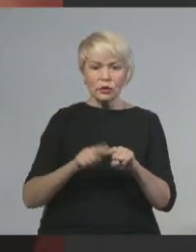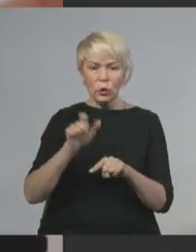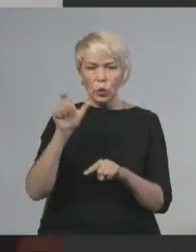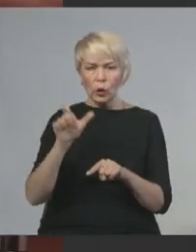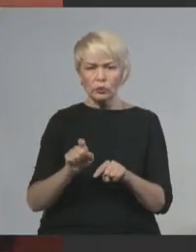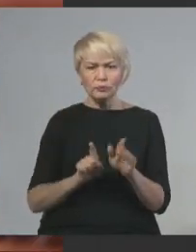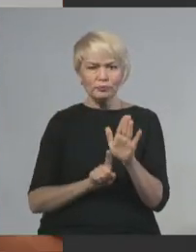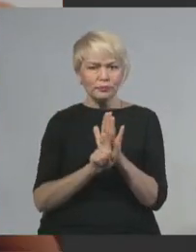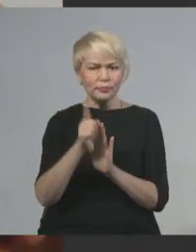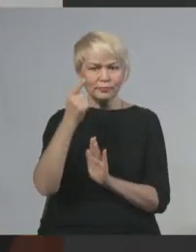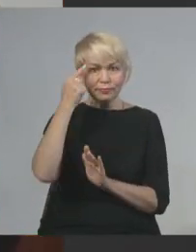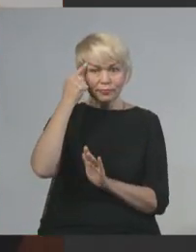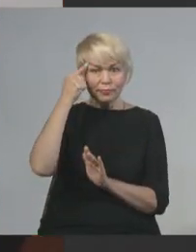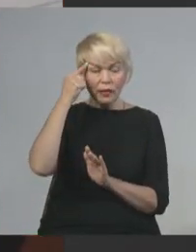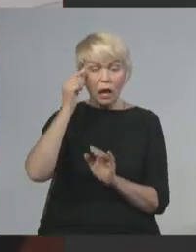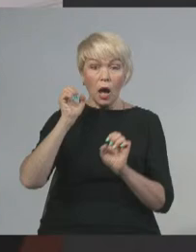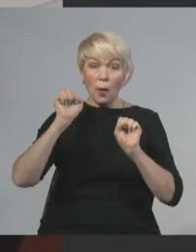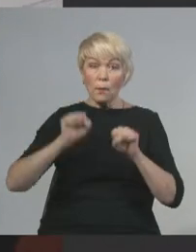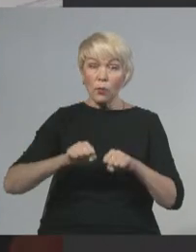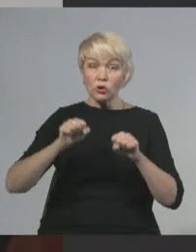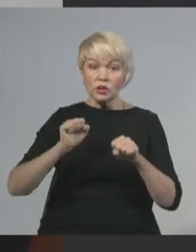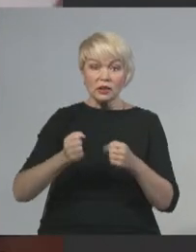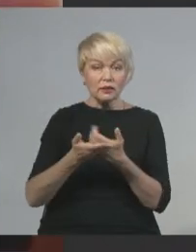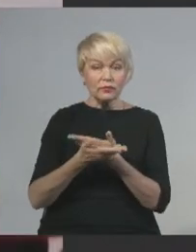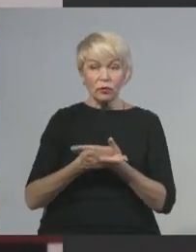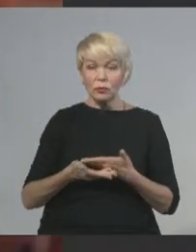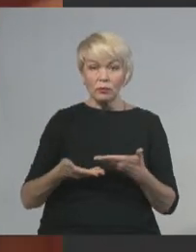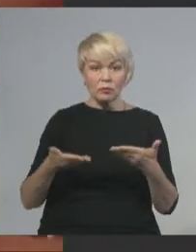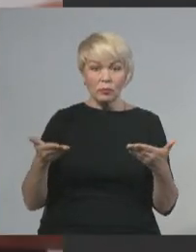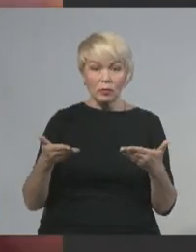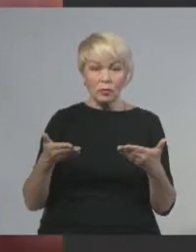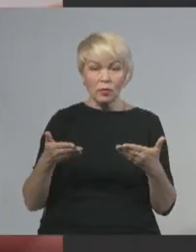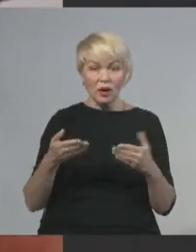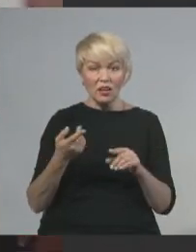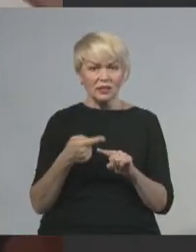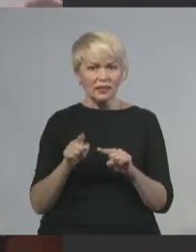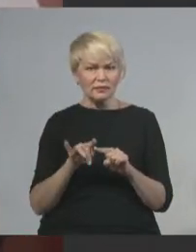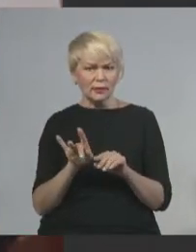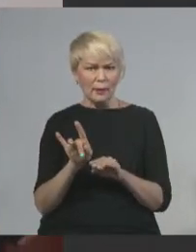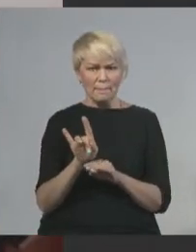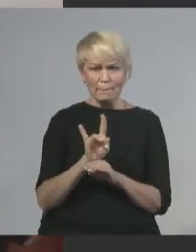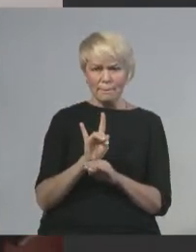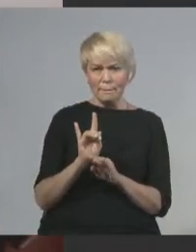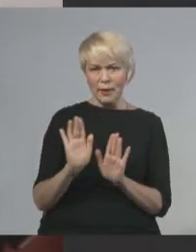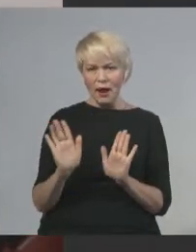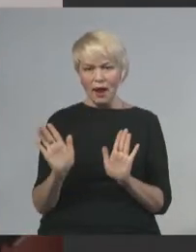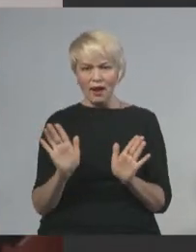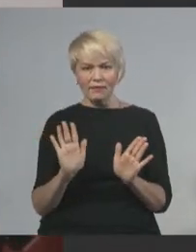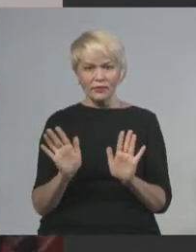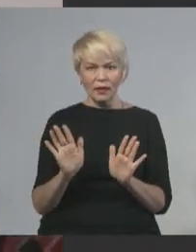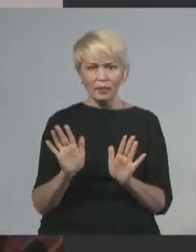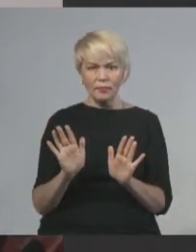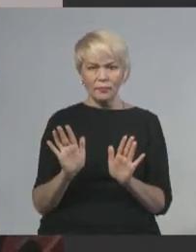we are not told the exact true maybe they are manipulating us but it's also related to a lack of